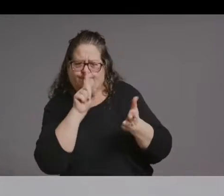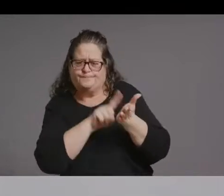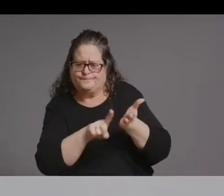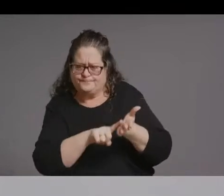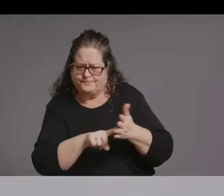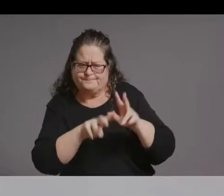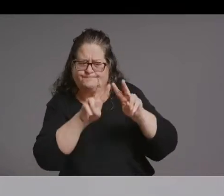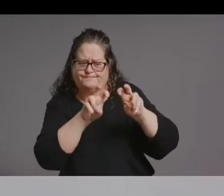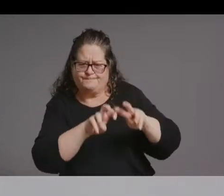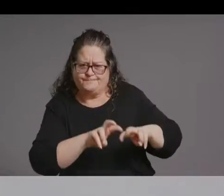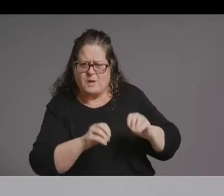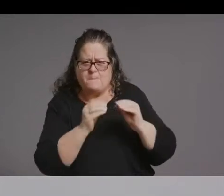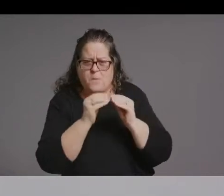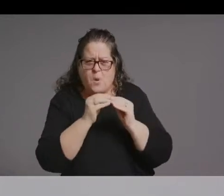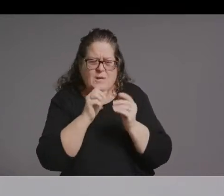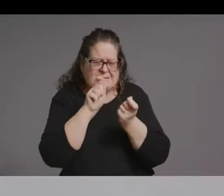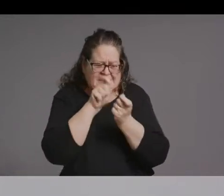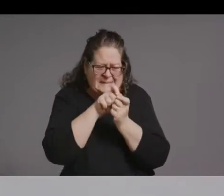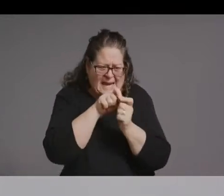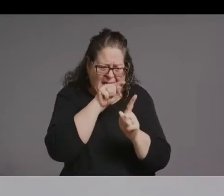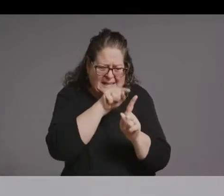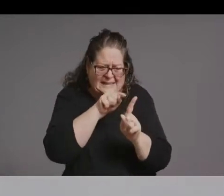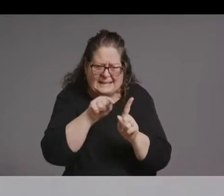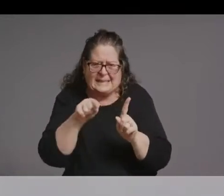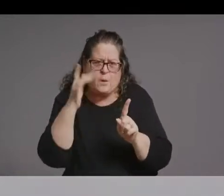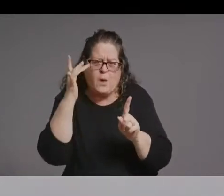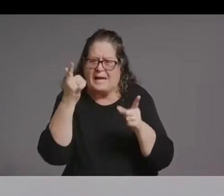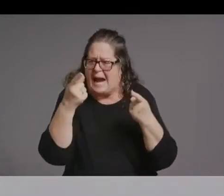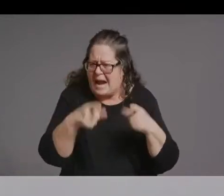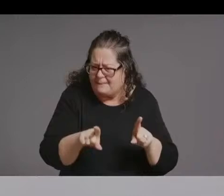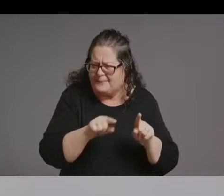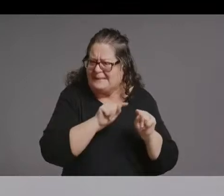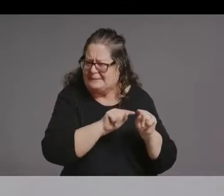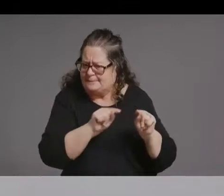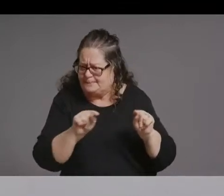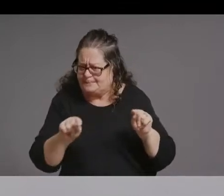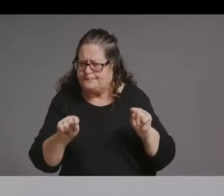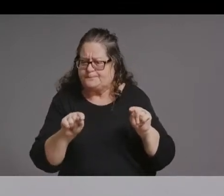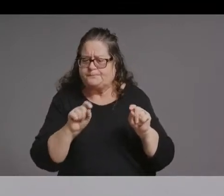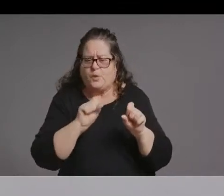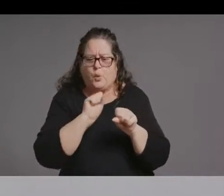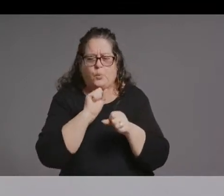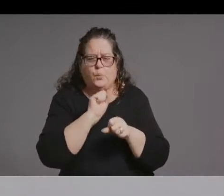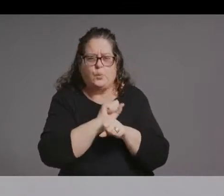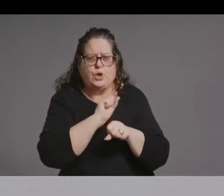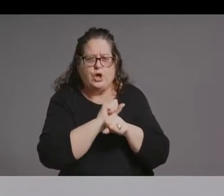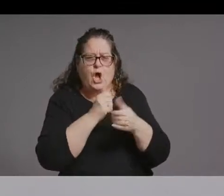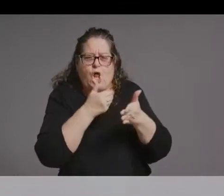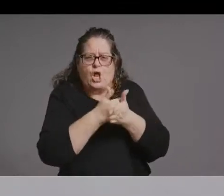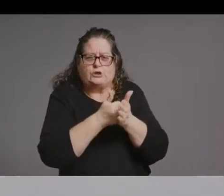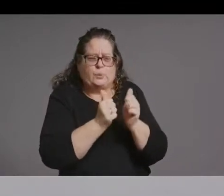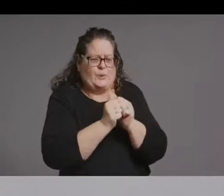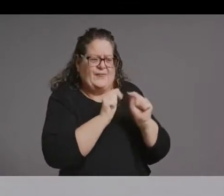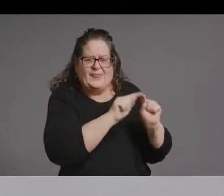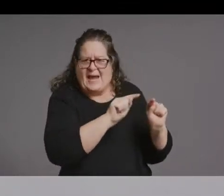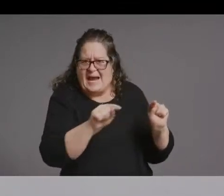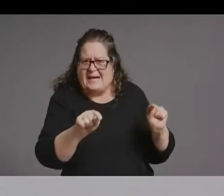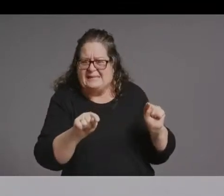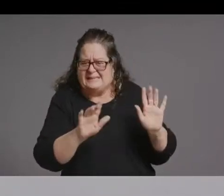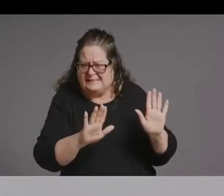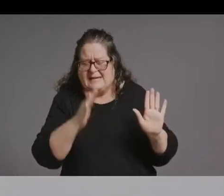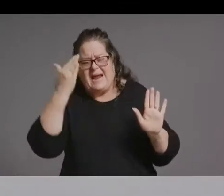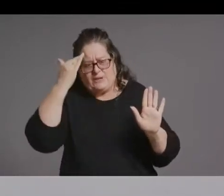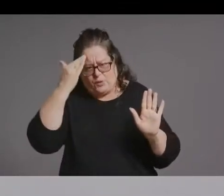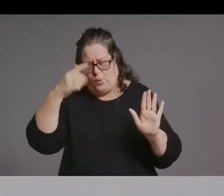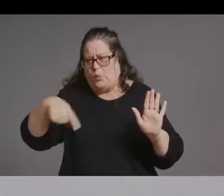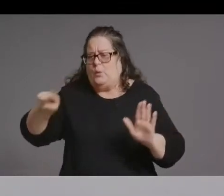partnership with the FDA. But, it does scare people. We're hoping that people have seen that millions of Arizonans have